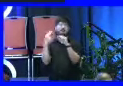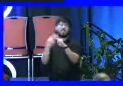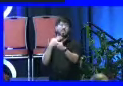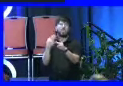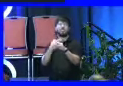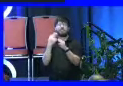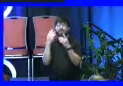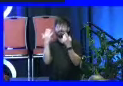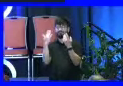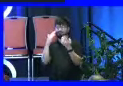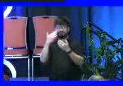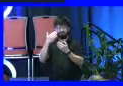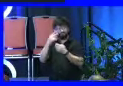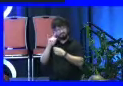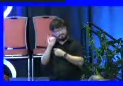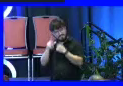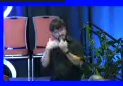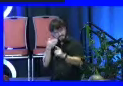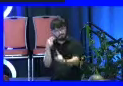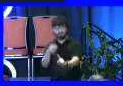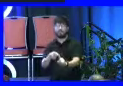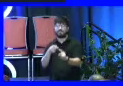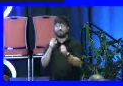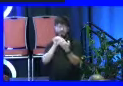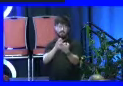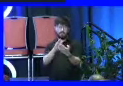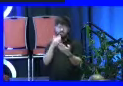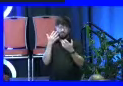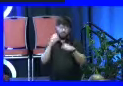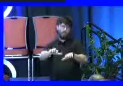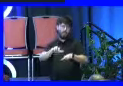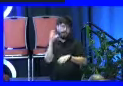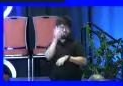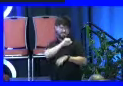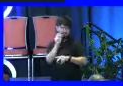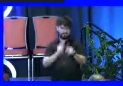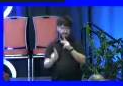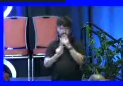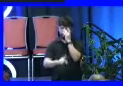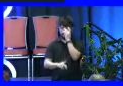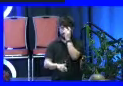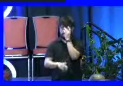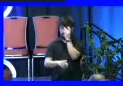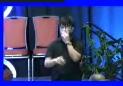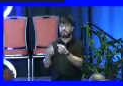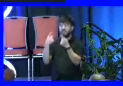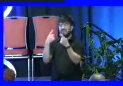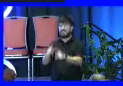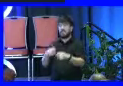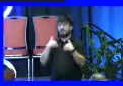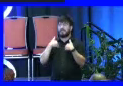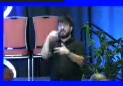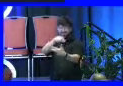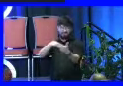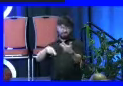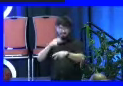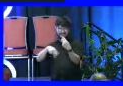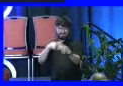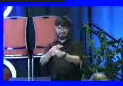Z codes, because we don't want to miss folks. But what happens is we have 3 types of